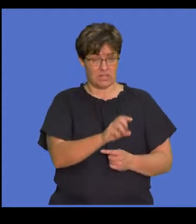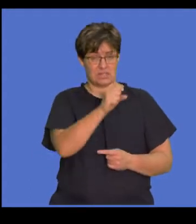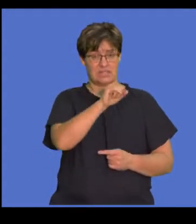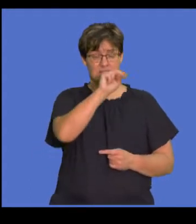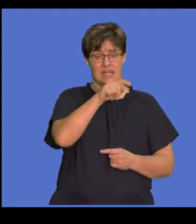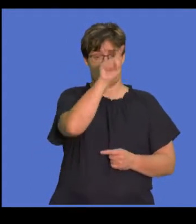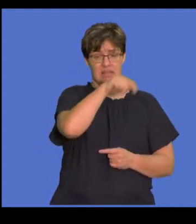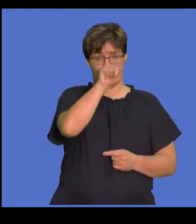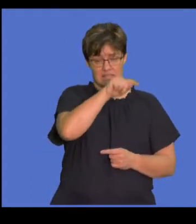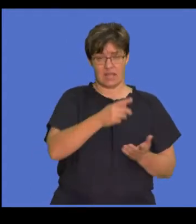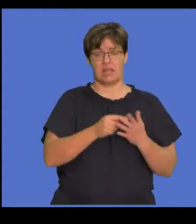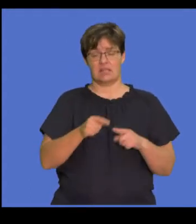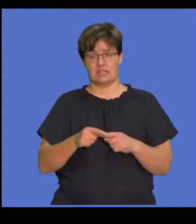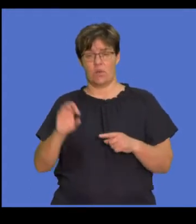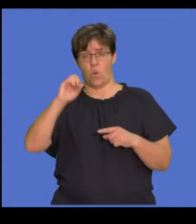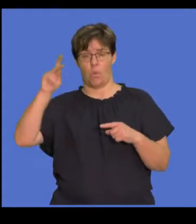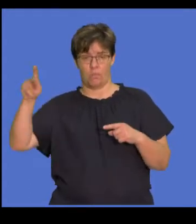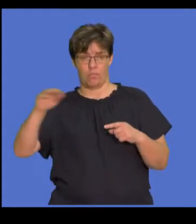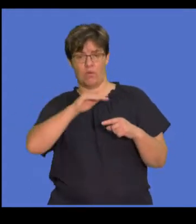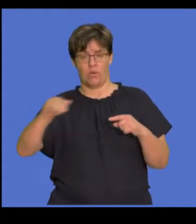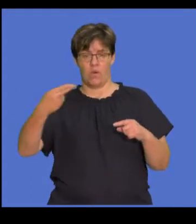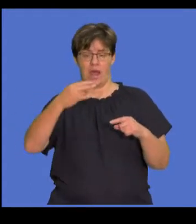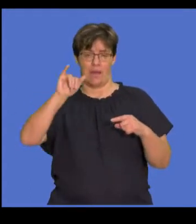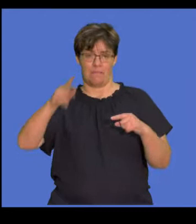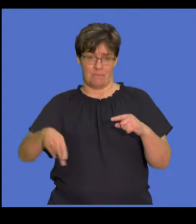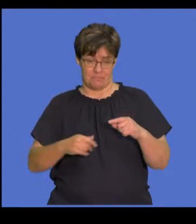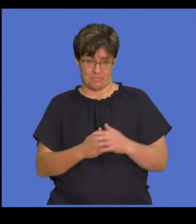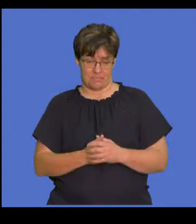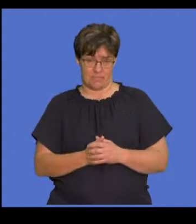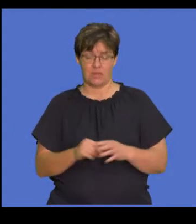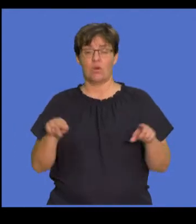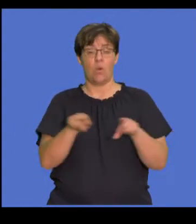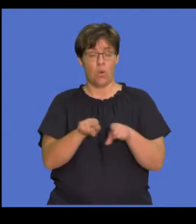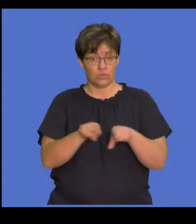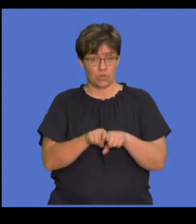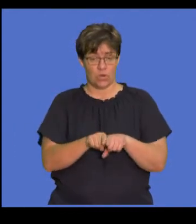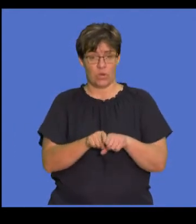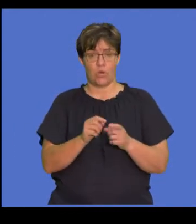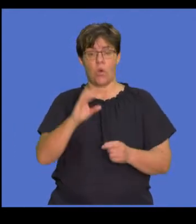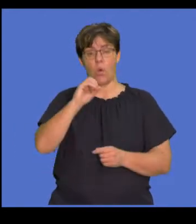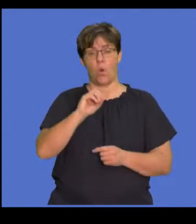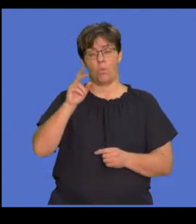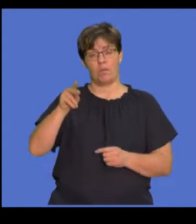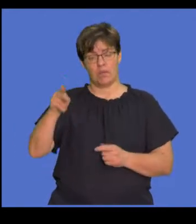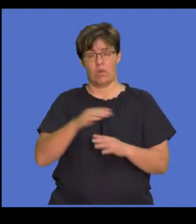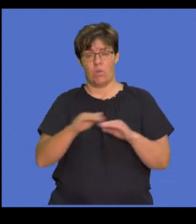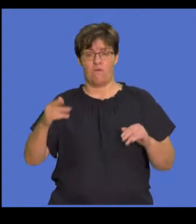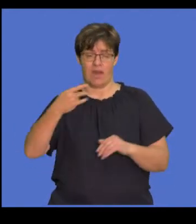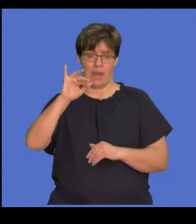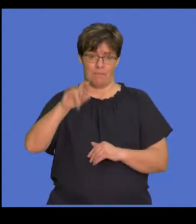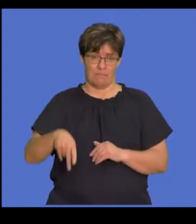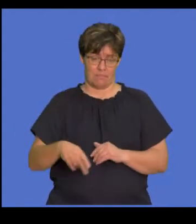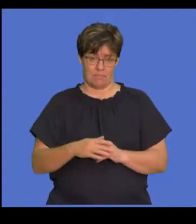were sine theta, which is opposite over hypotenuse. Remember, I said it can also be OPP